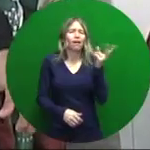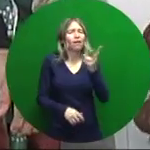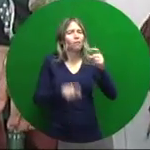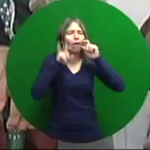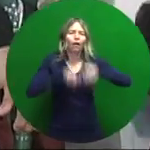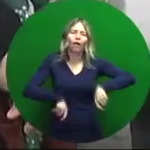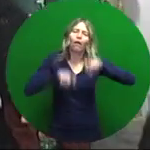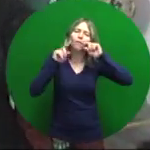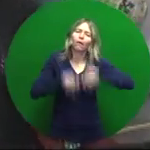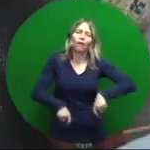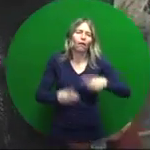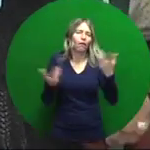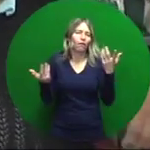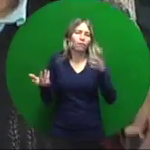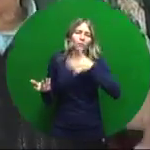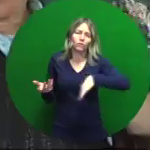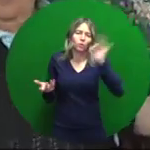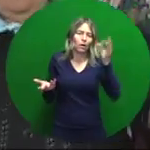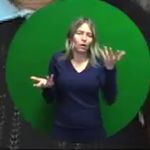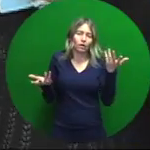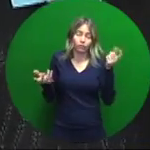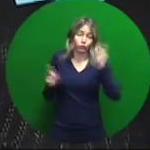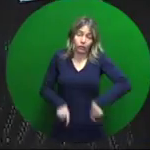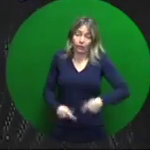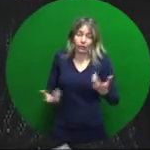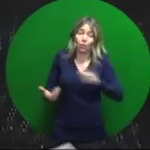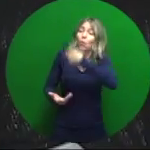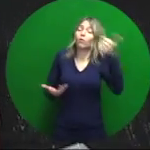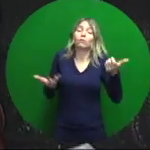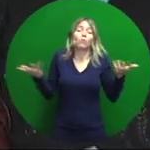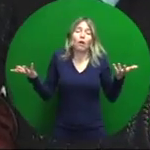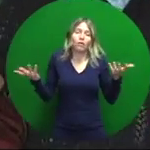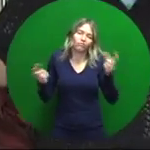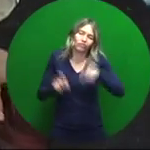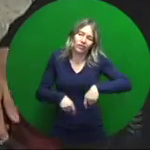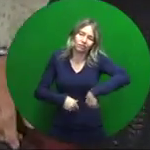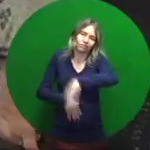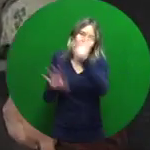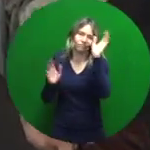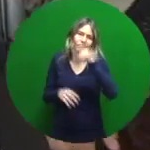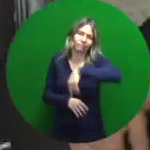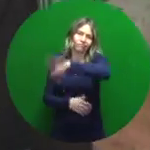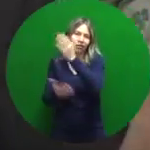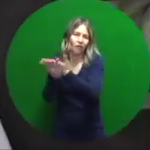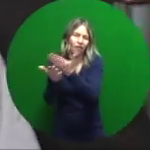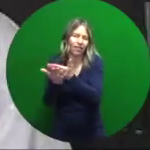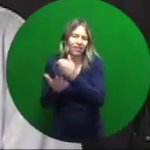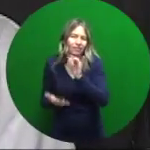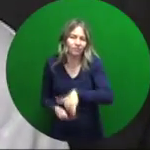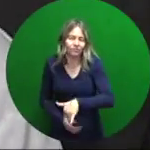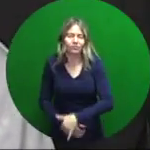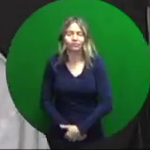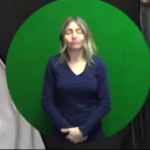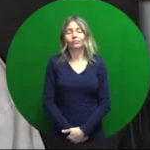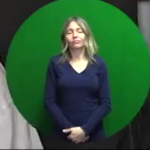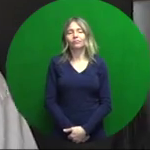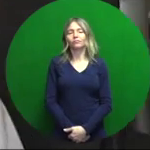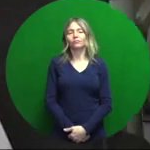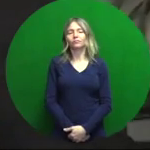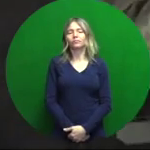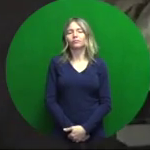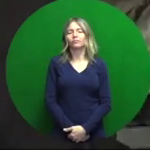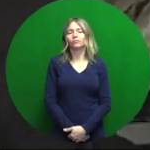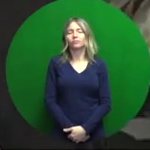They would both be crying before they would depart from each other, and they had no choice.